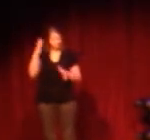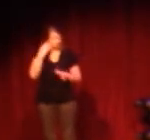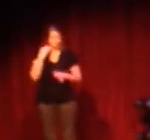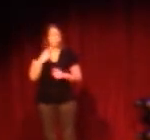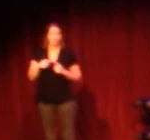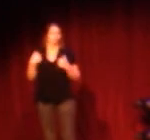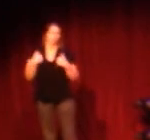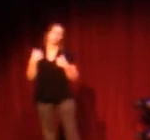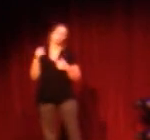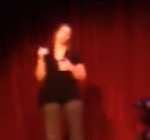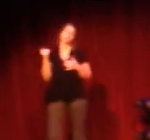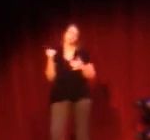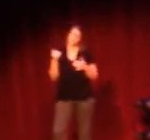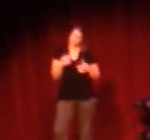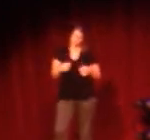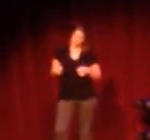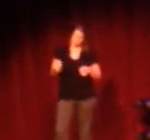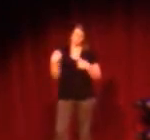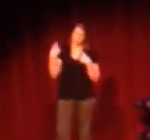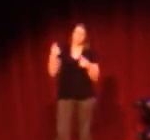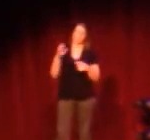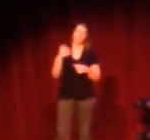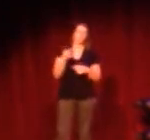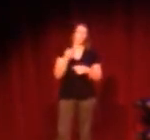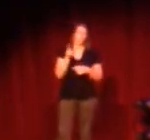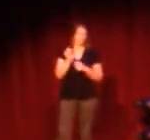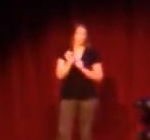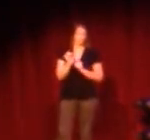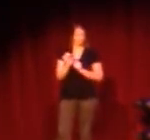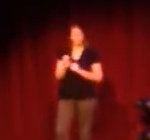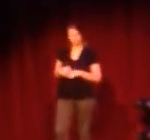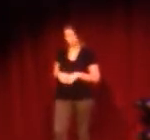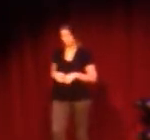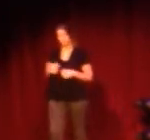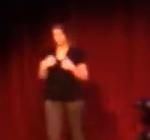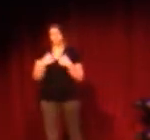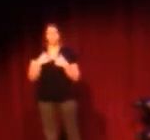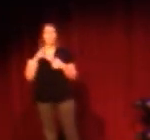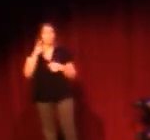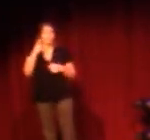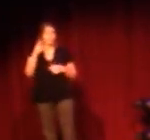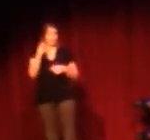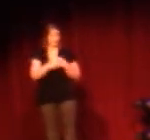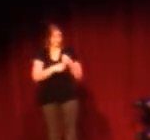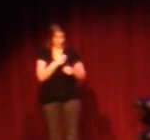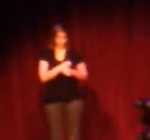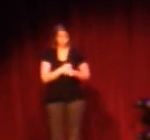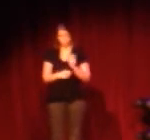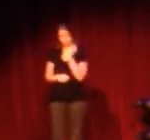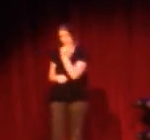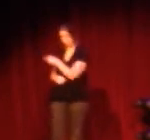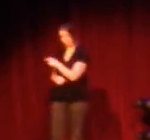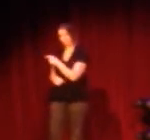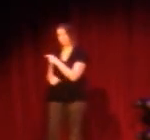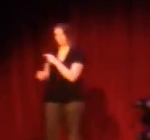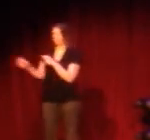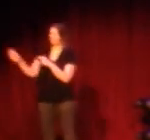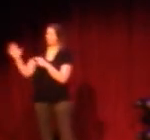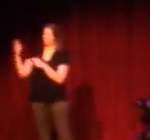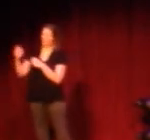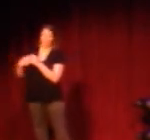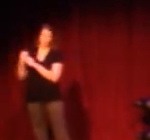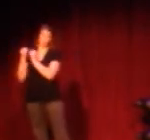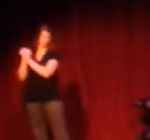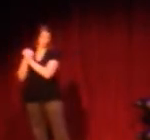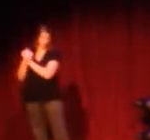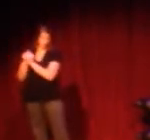But we've been playing drums since we were fifth grade. I've been doing this for 16 years. Dan's been drumming with me for 5